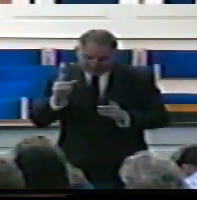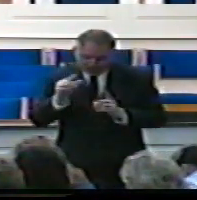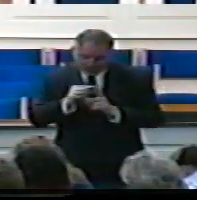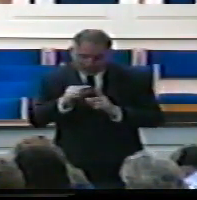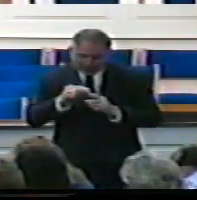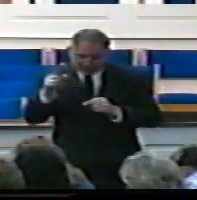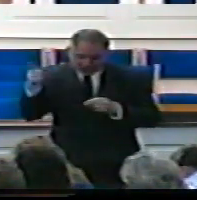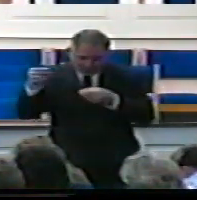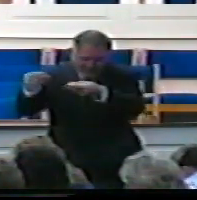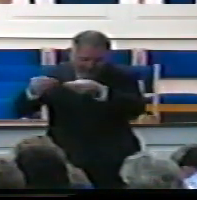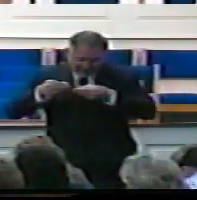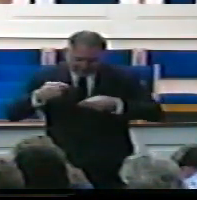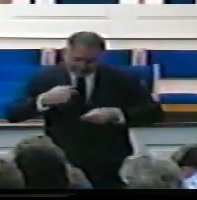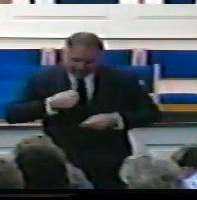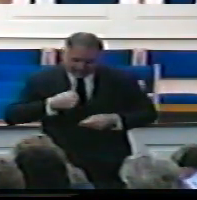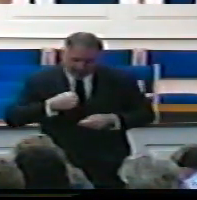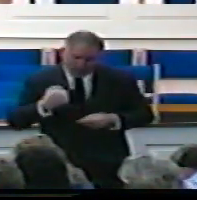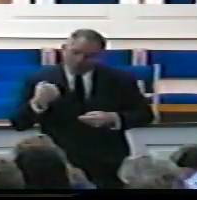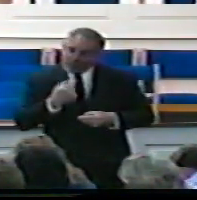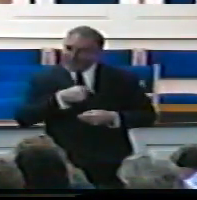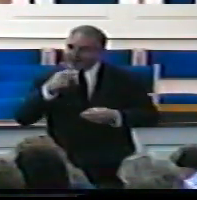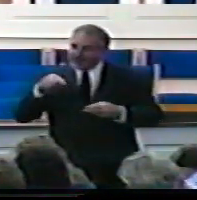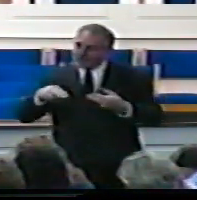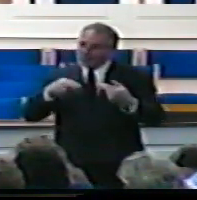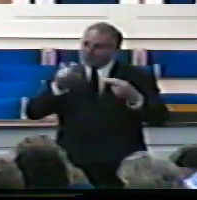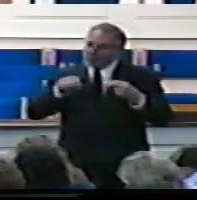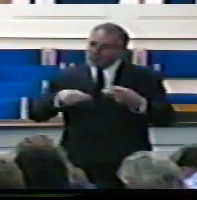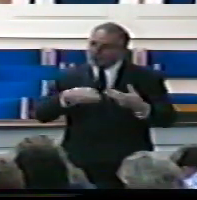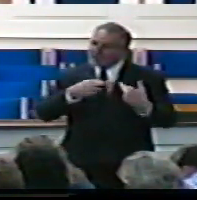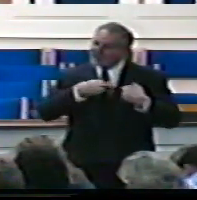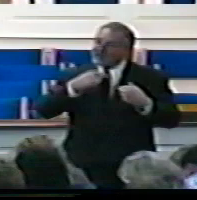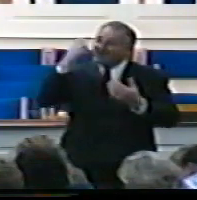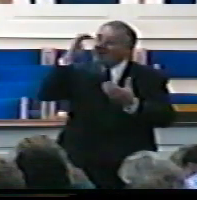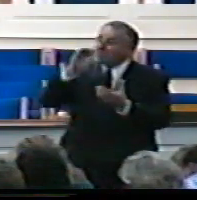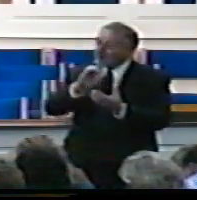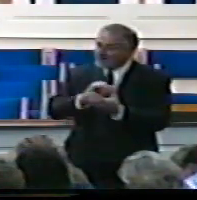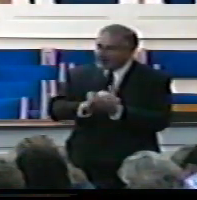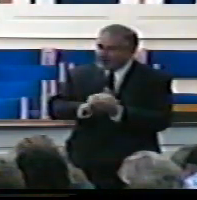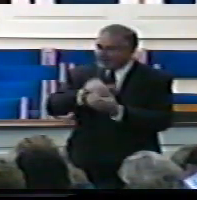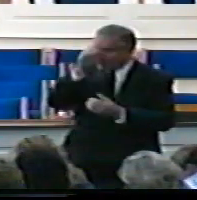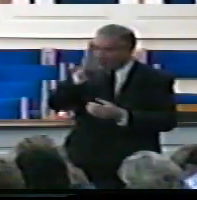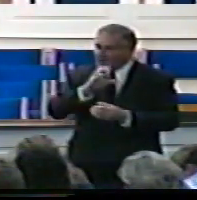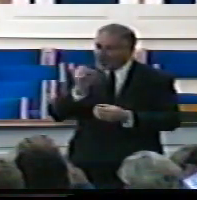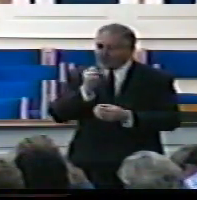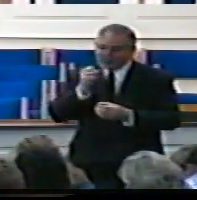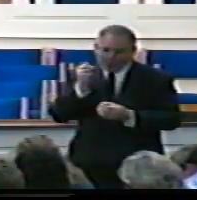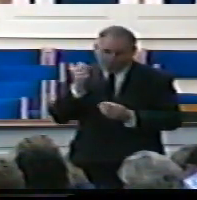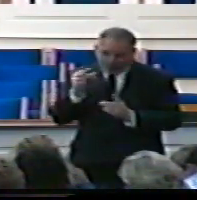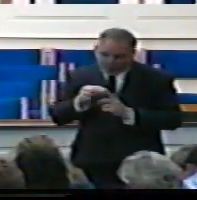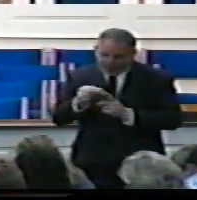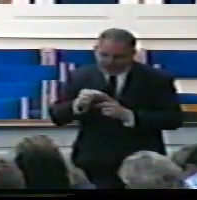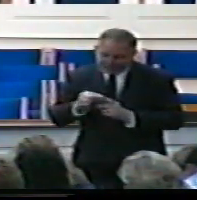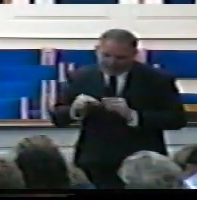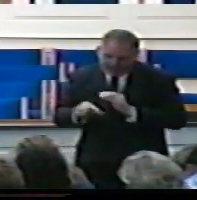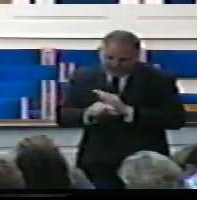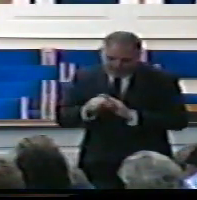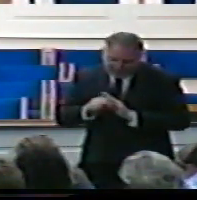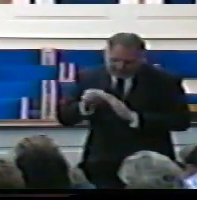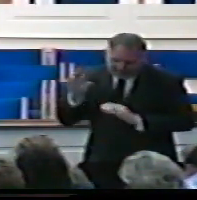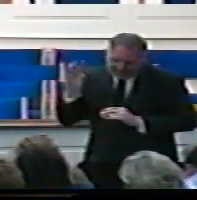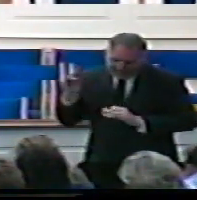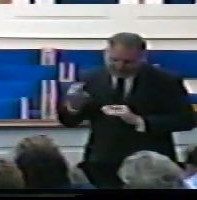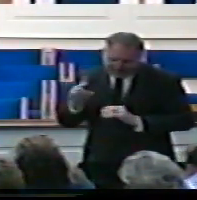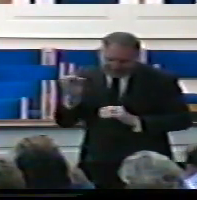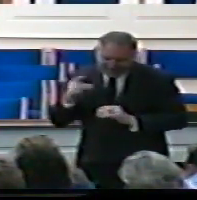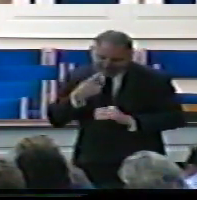thou gavest me. We're to receive it. We're to believe what God said. Verses 7 through 8, I don't have time to even deal with these tonight. We're to grow in the